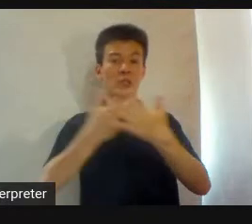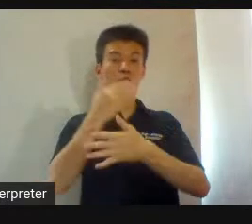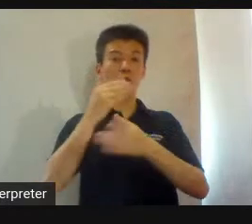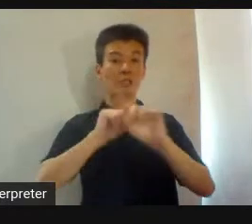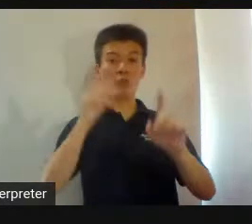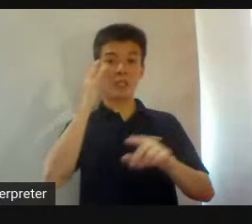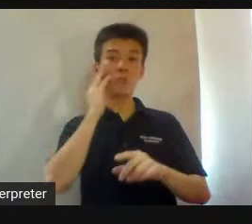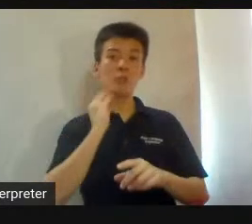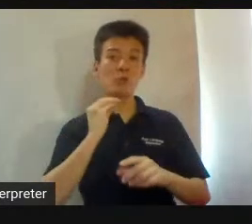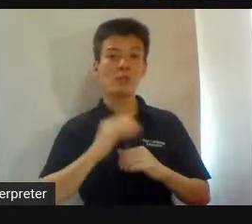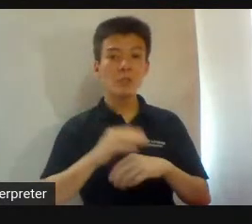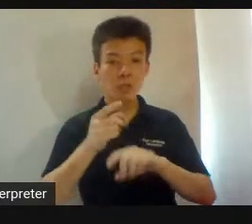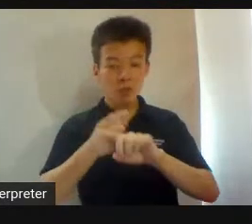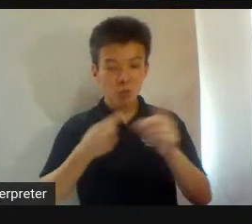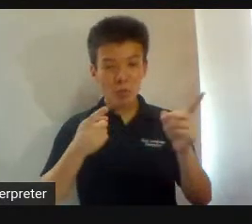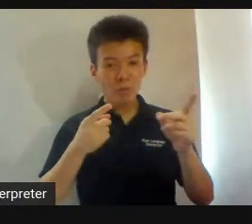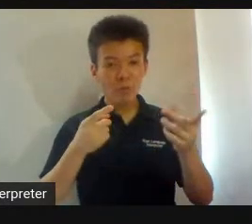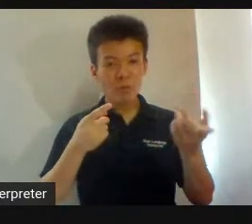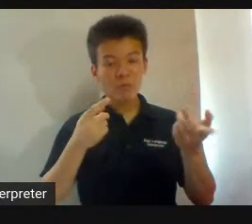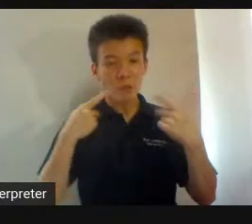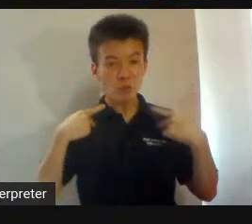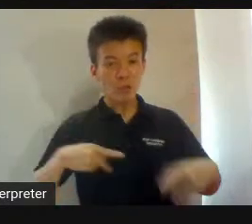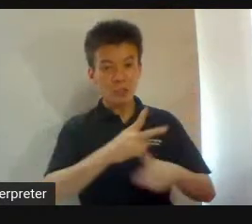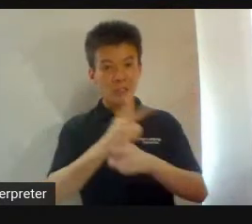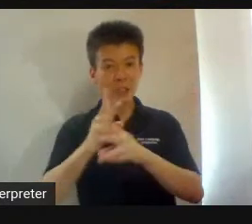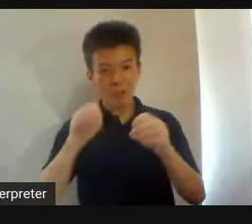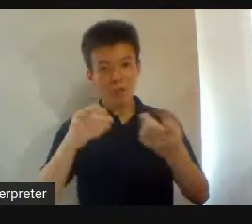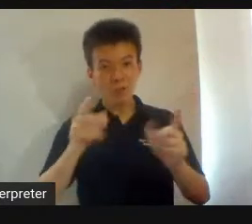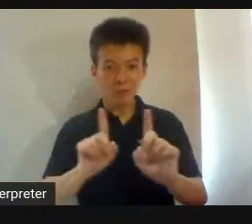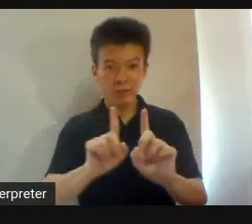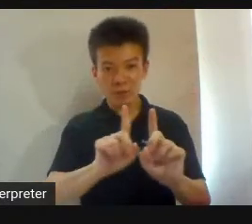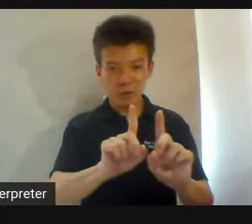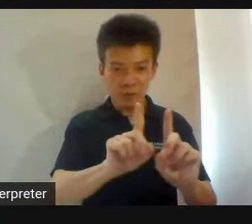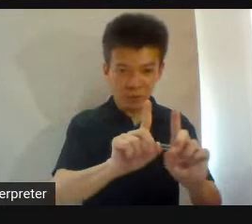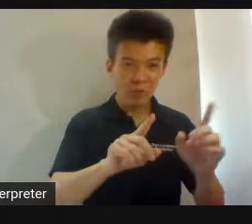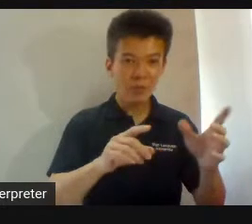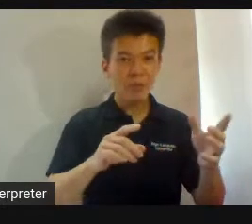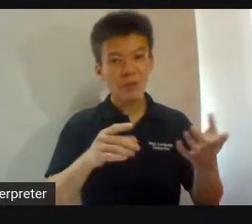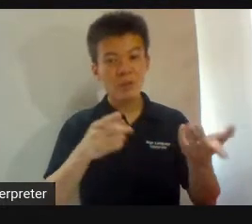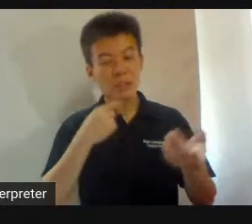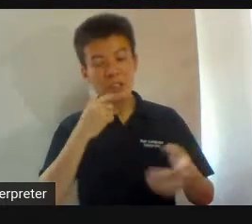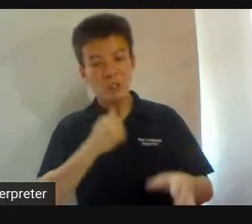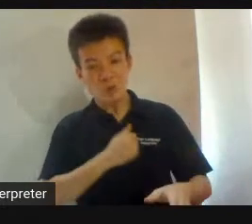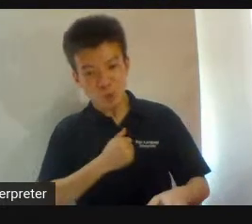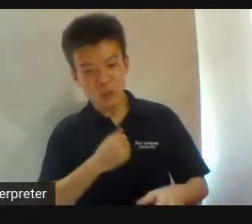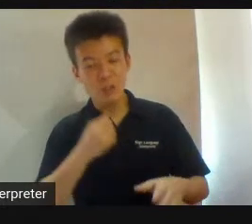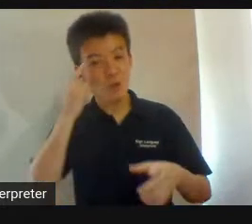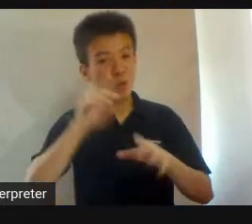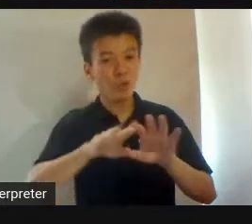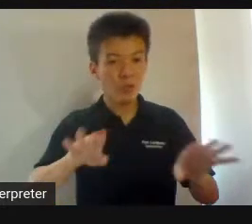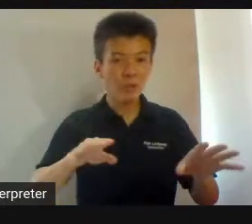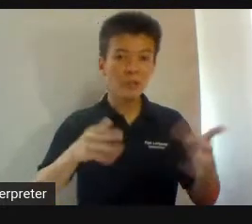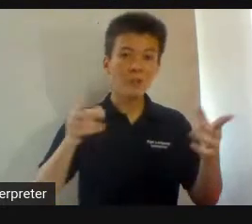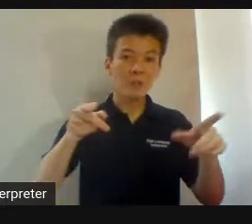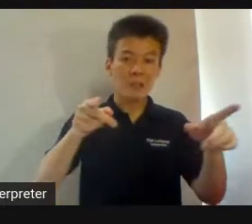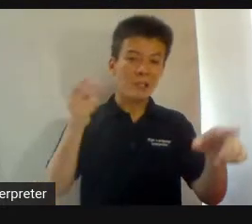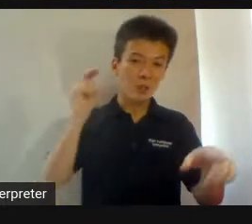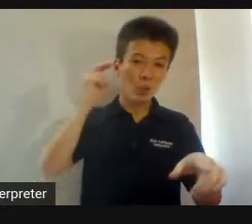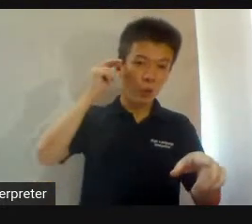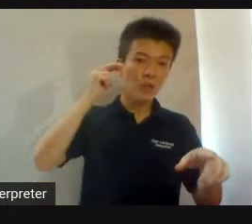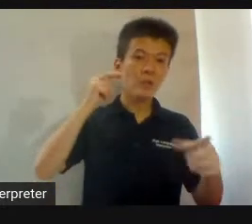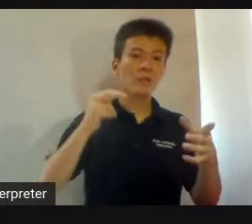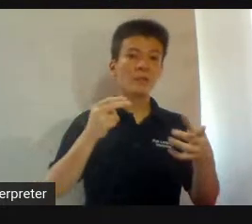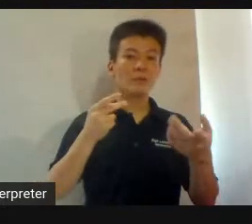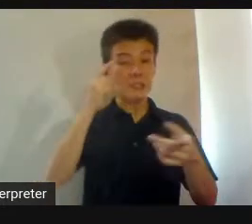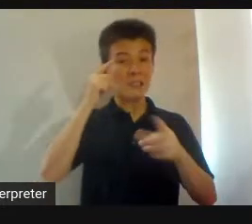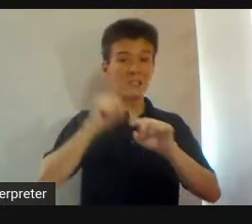experience from the typical caregiver, always having to say, you know, to say sorry, to apologize for the children being noisy, to think of